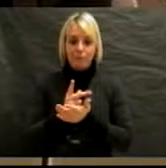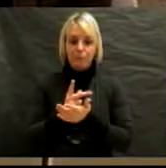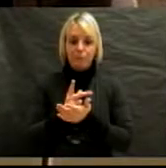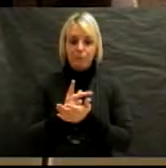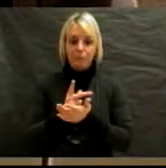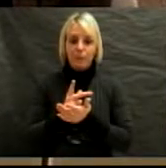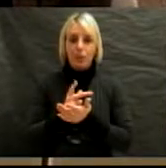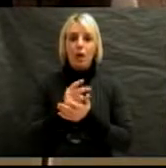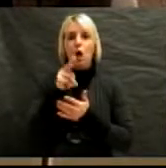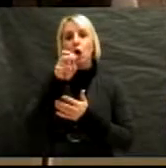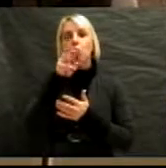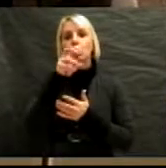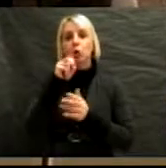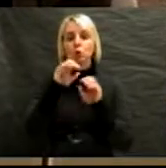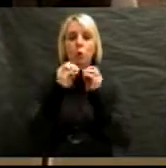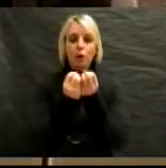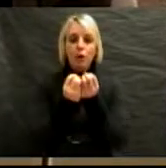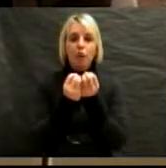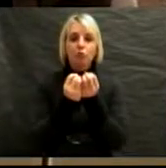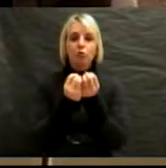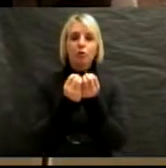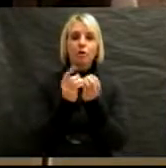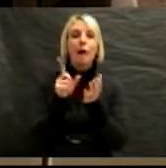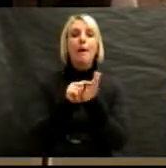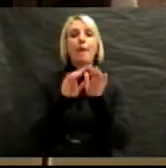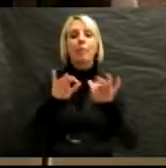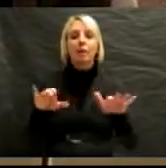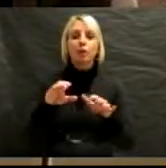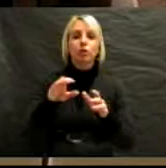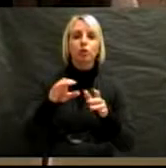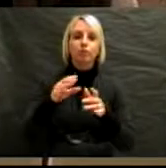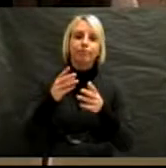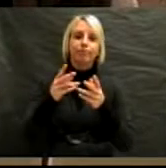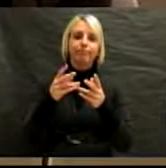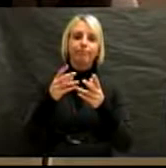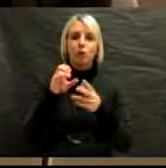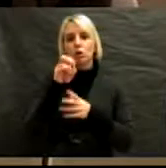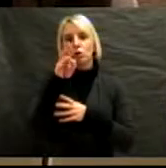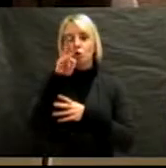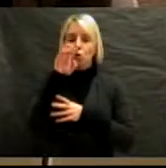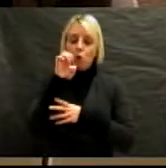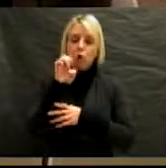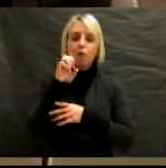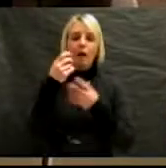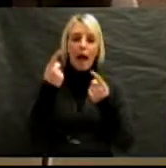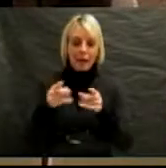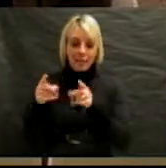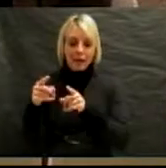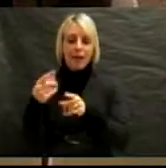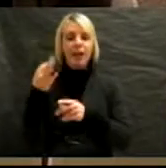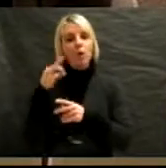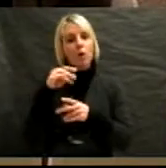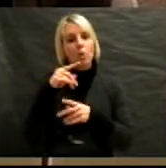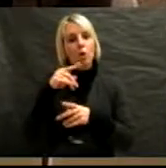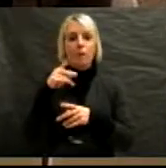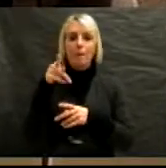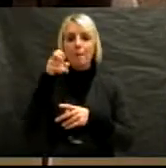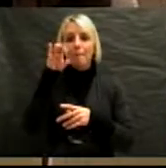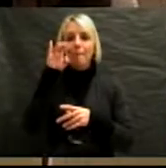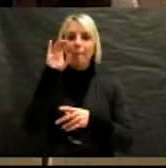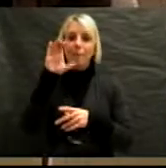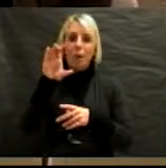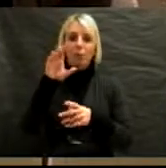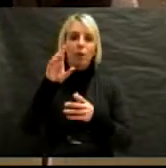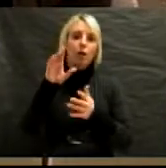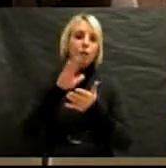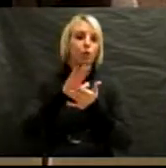going on in the Faribault Public Schools. We have always chosen the Faribault Daily News to provide that for us. And